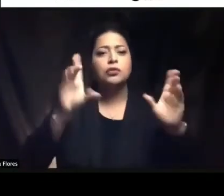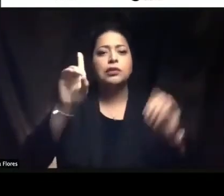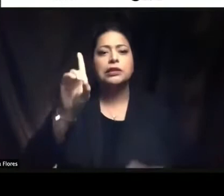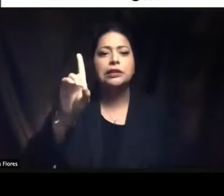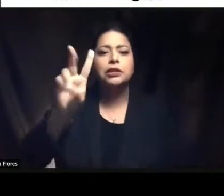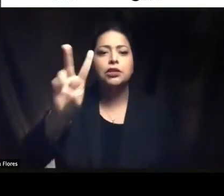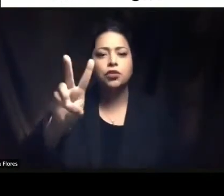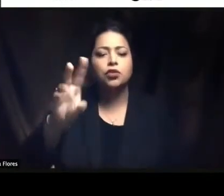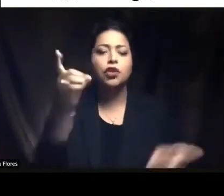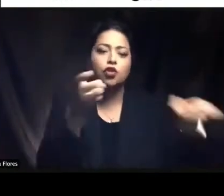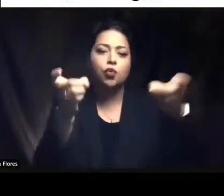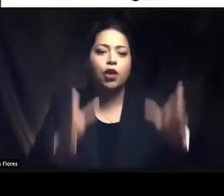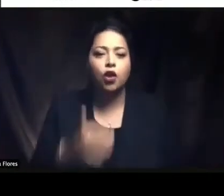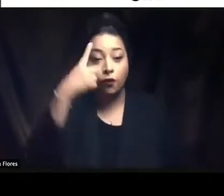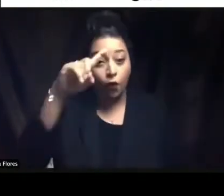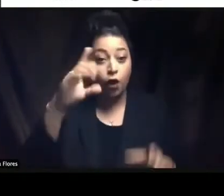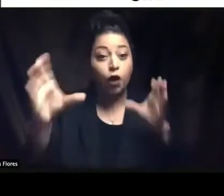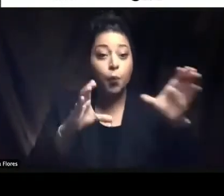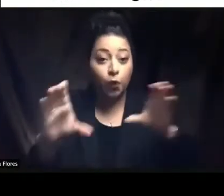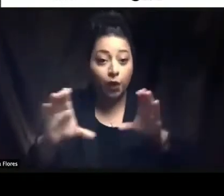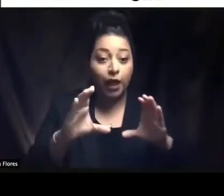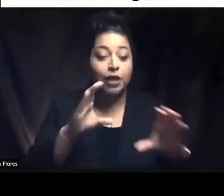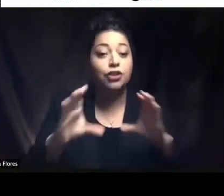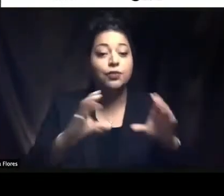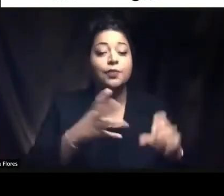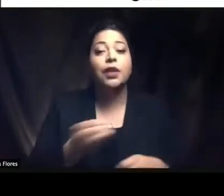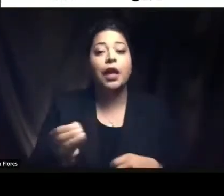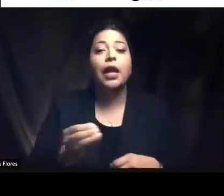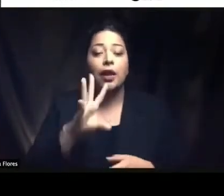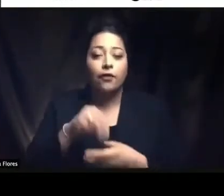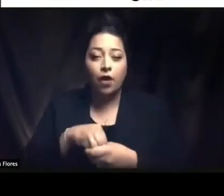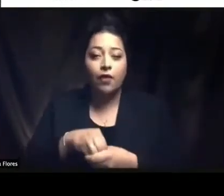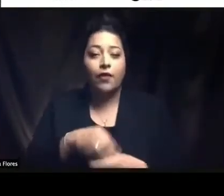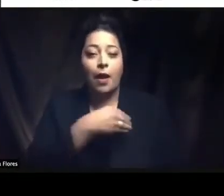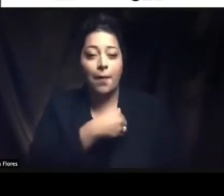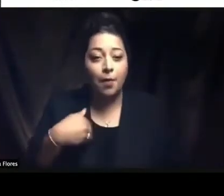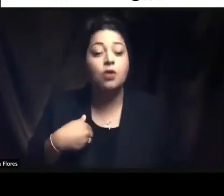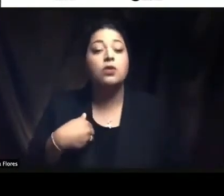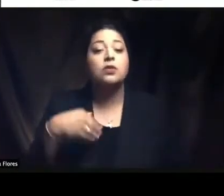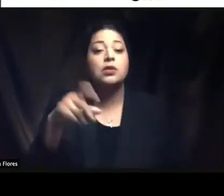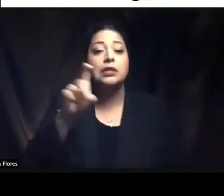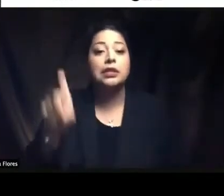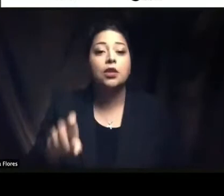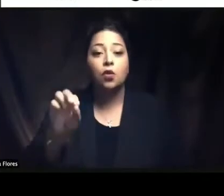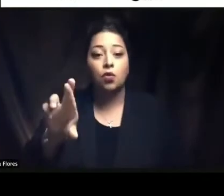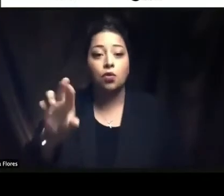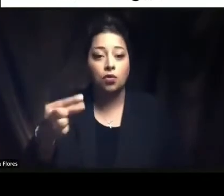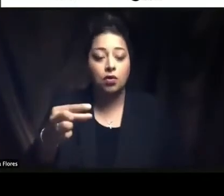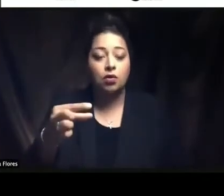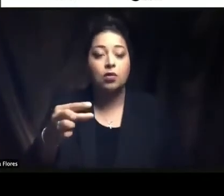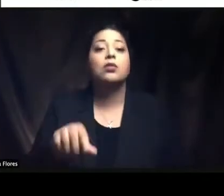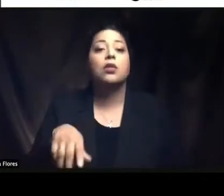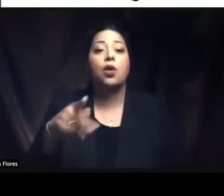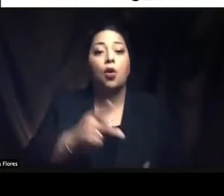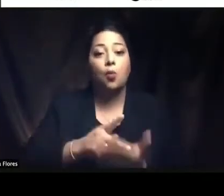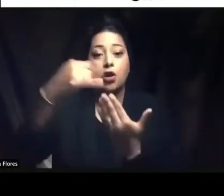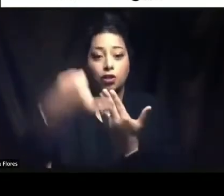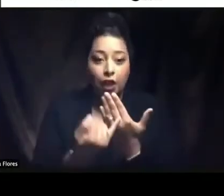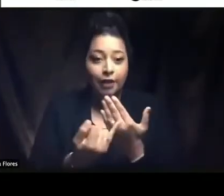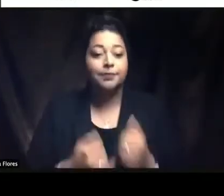of Communication and also a board member of Stonewall Democrats and as a member of Texas Organizing Project, San Antonio DSA, and our